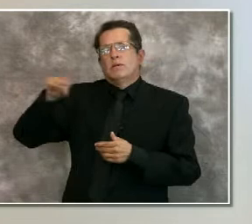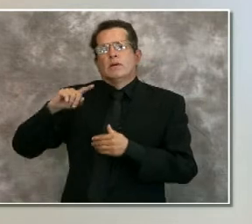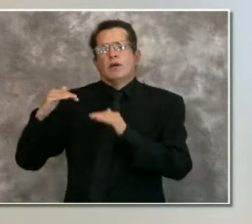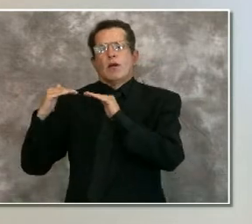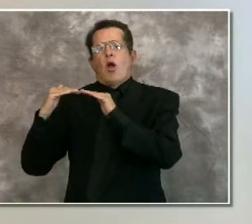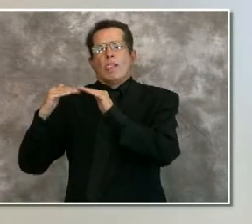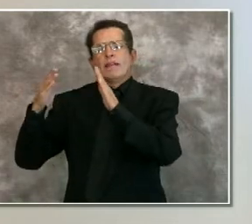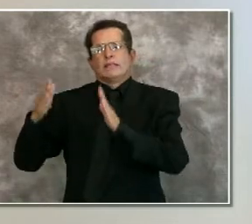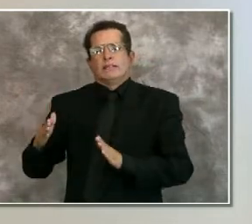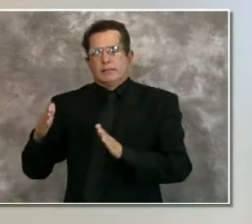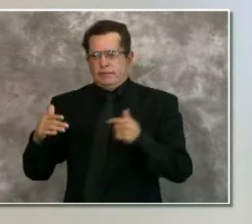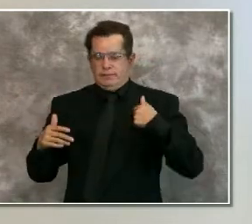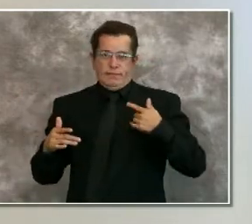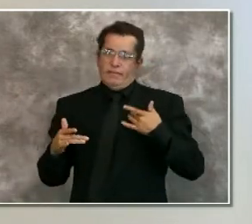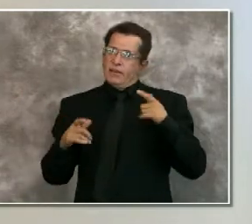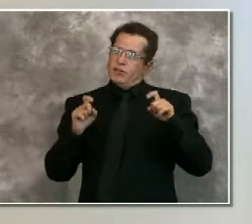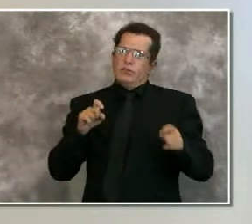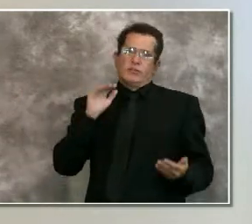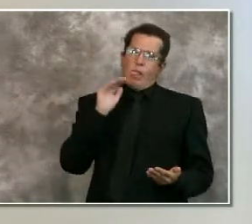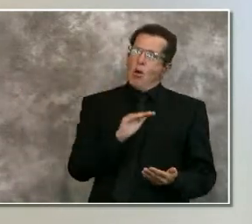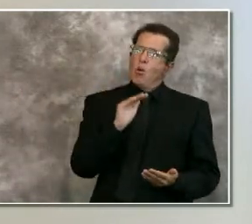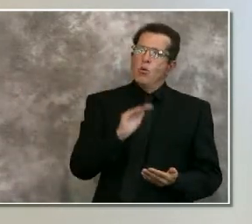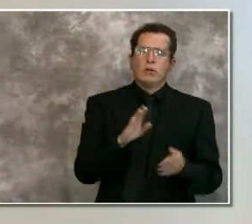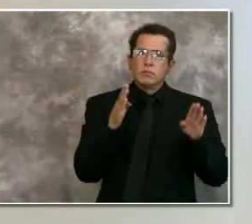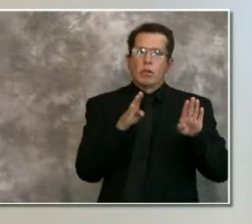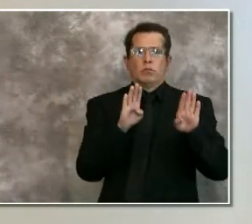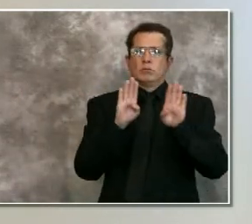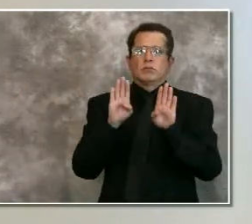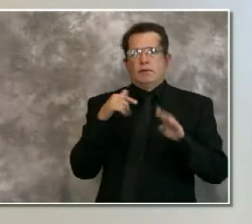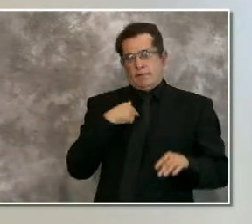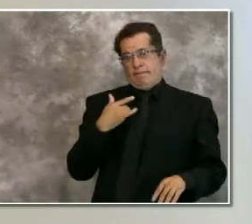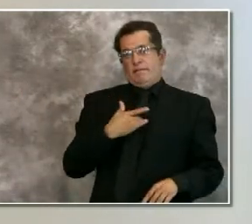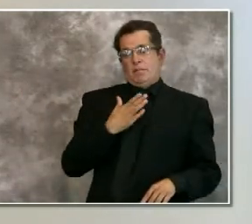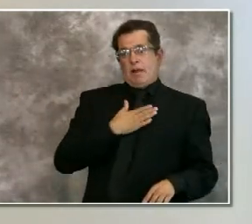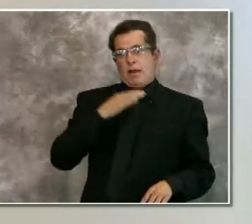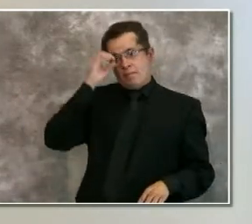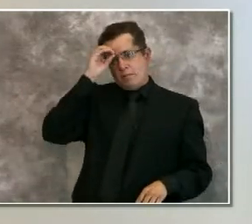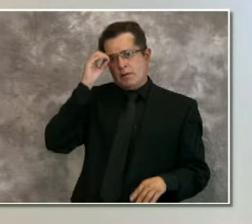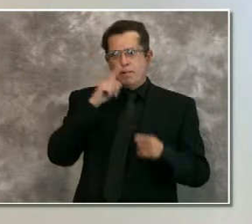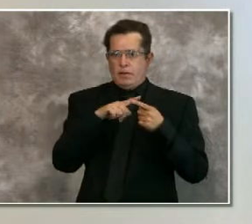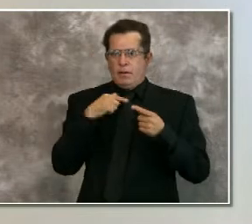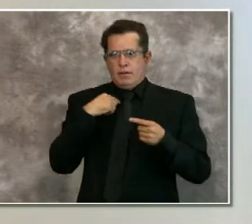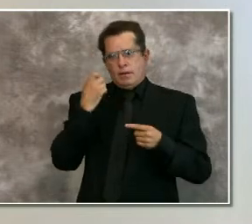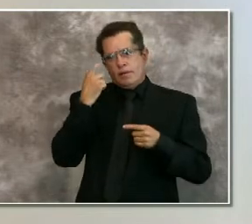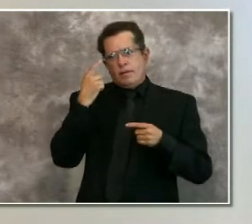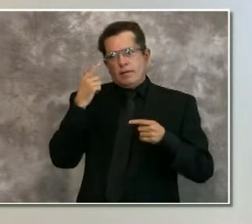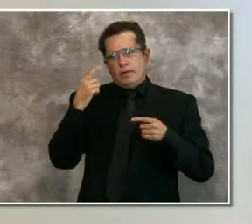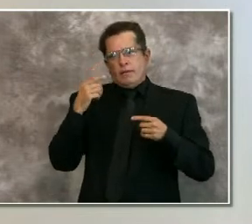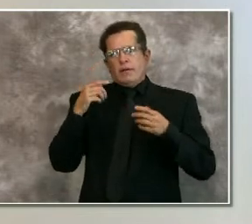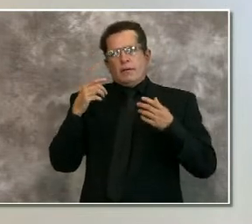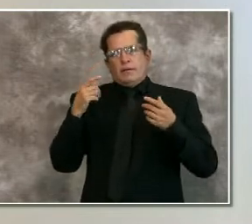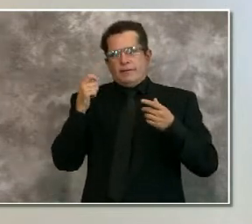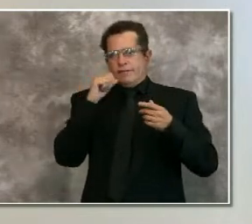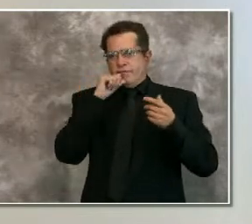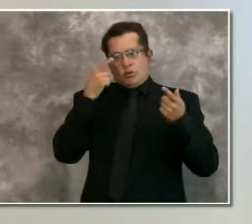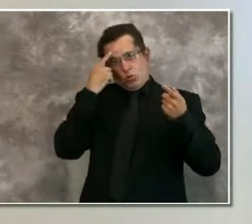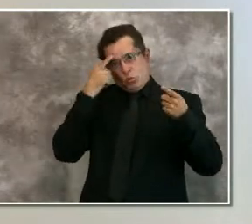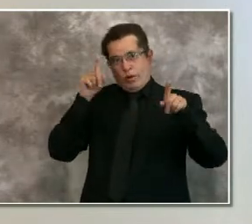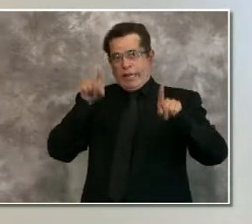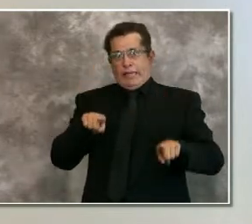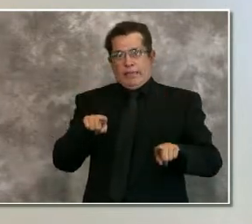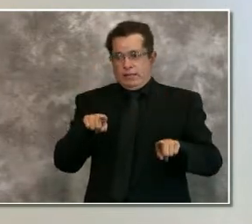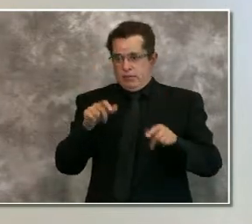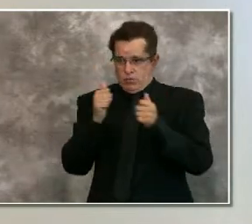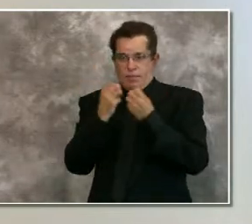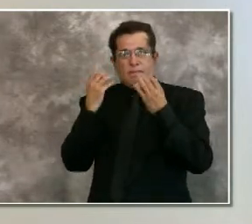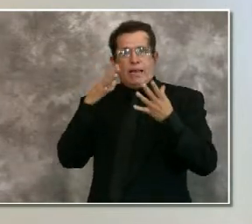terms of a desire to move slower. I think there's generally been a disconnect in general with large sections of society between the actions we